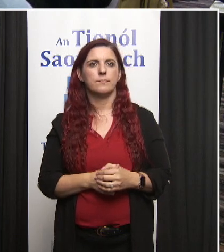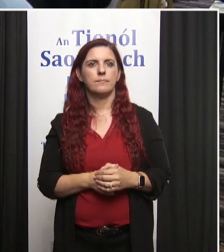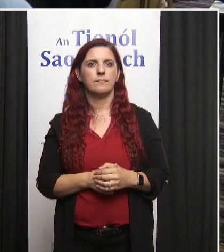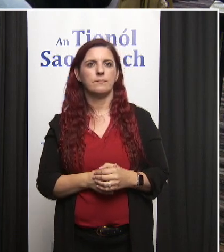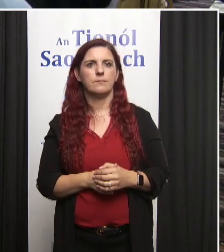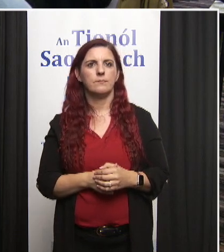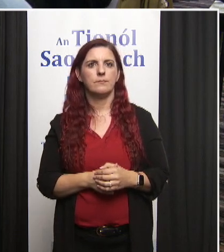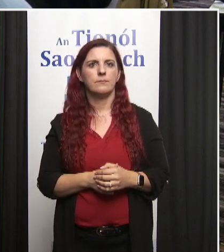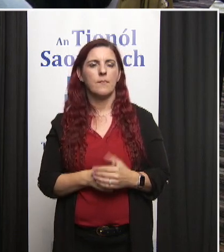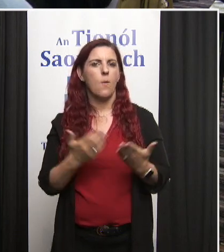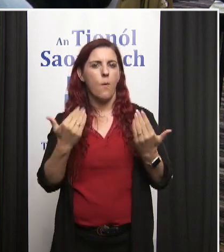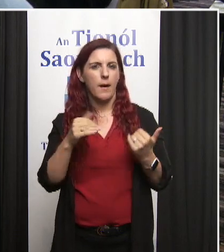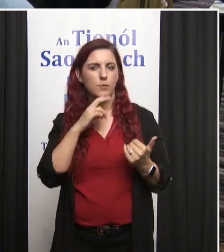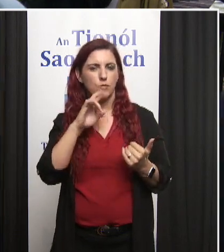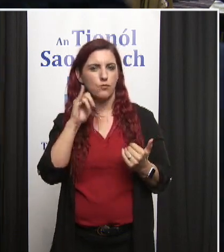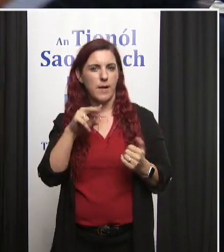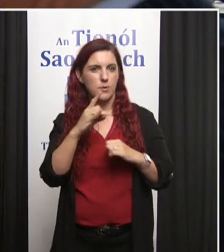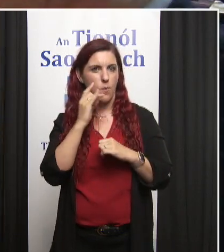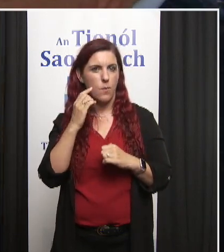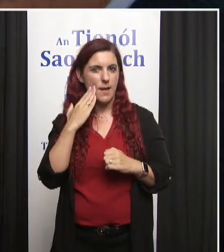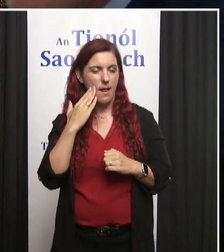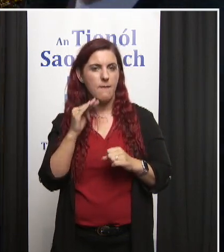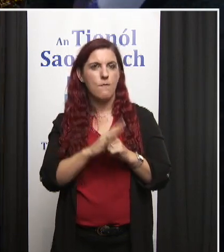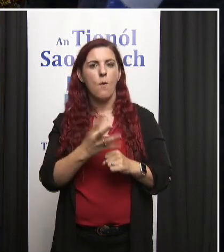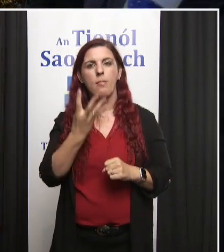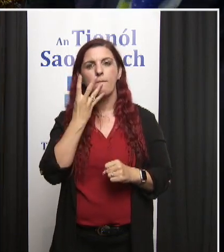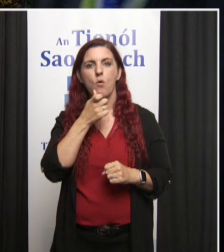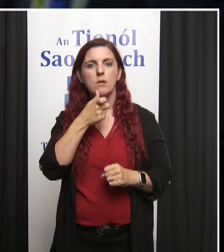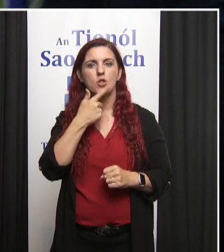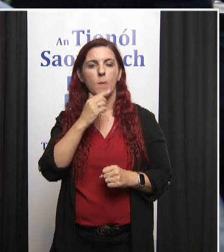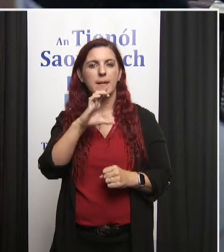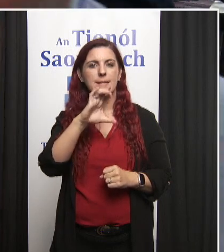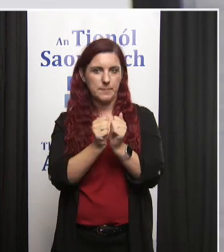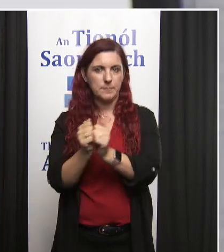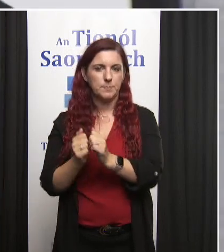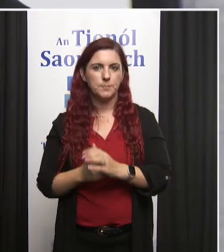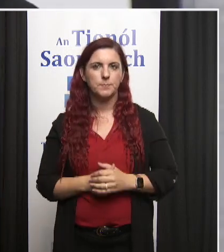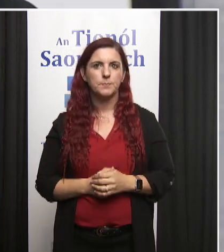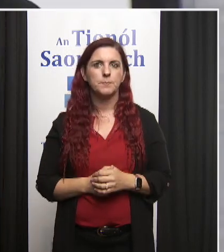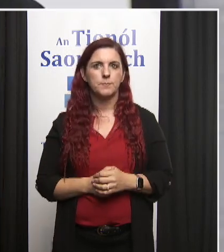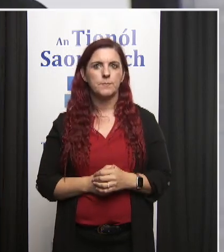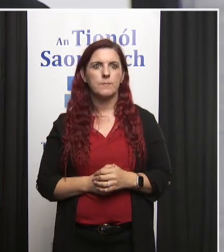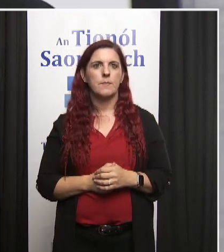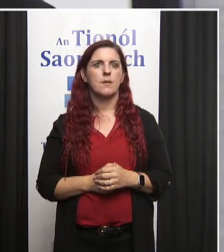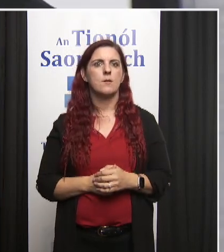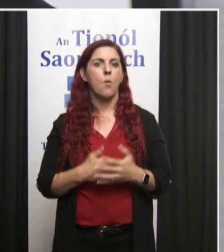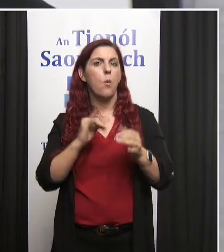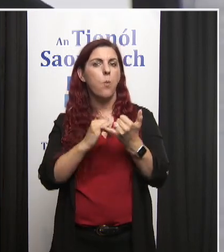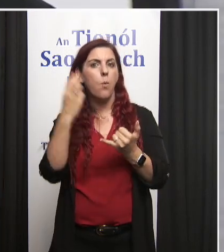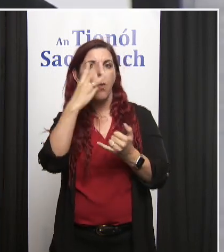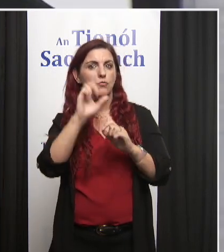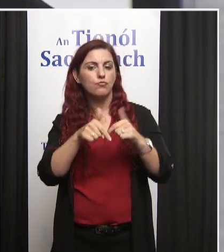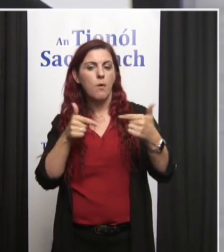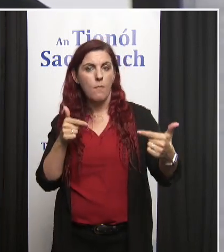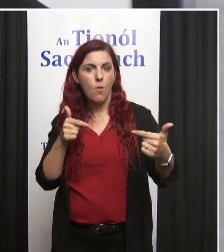Radisson Hotel for the 4th Dublin Citizens' Assembly meeting. For those joining us online,